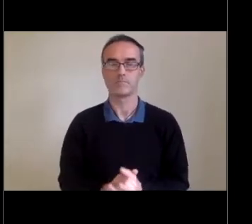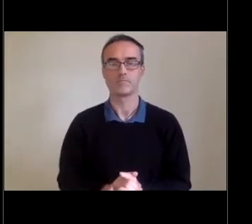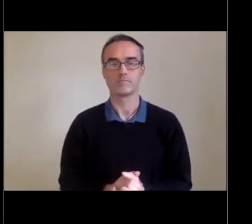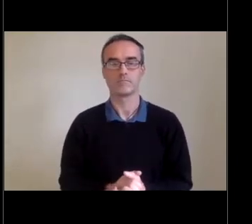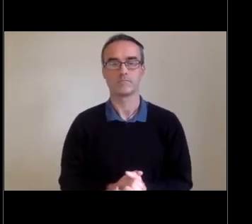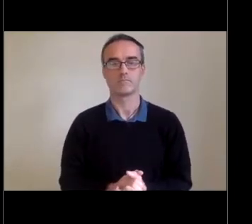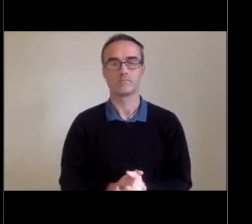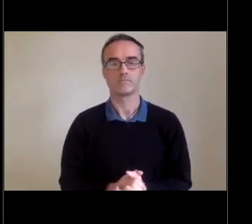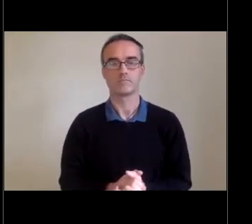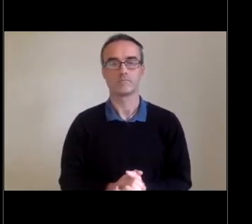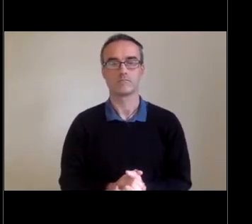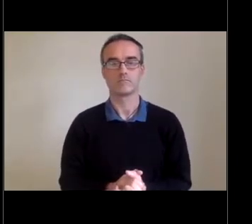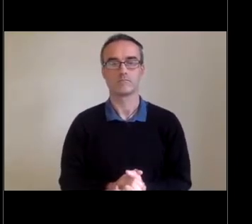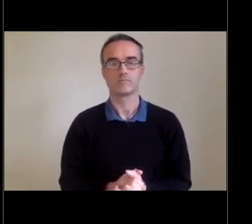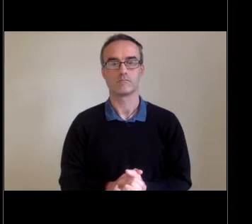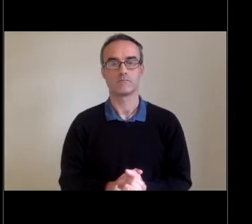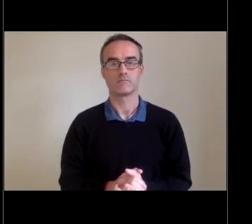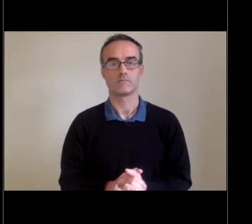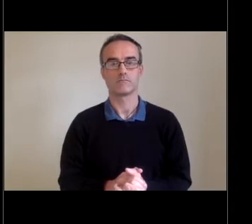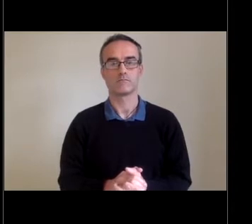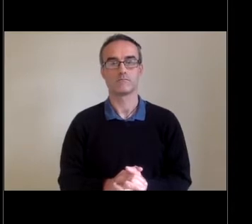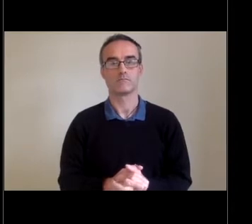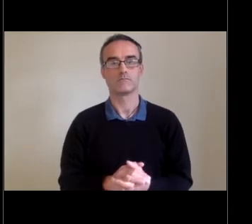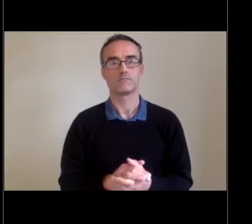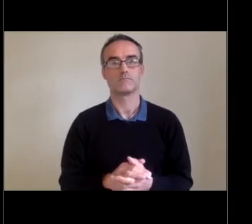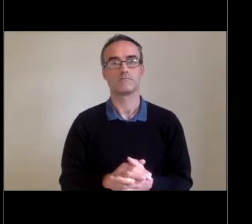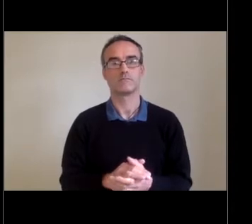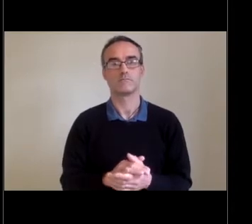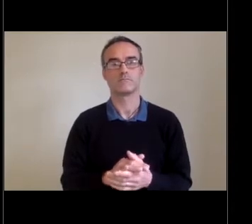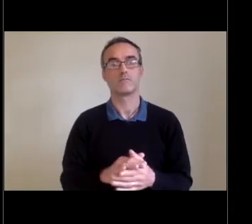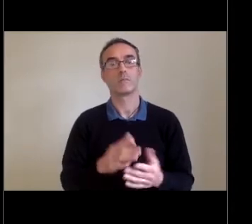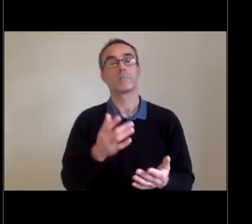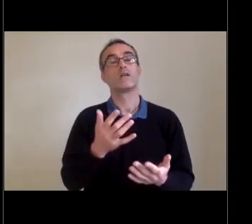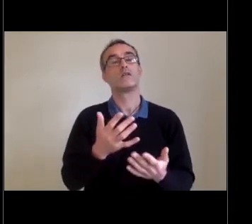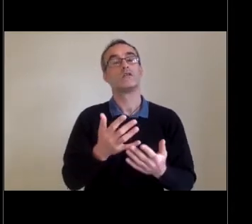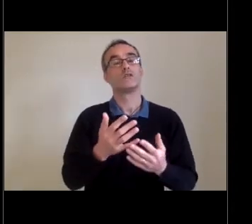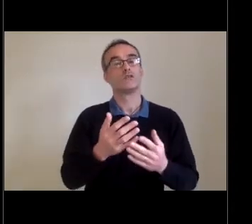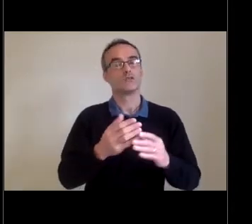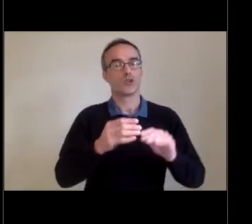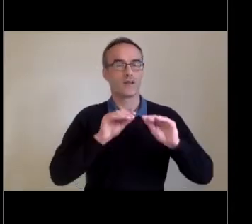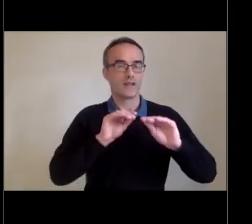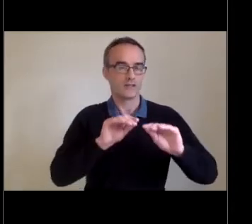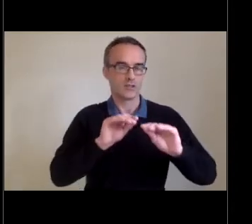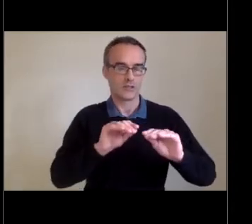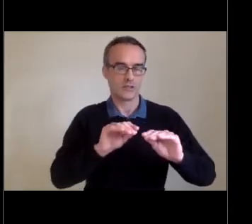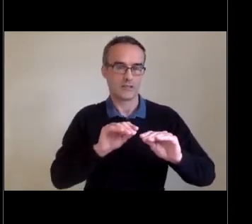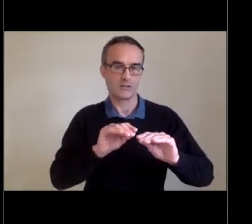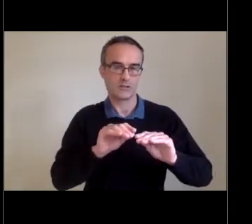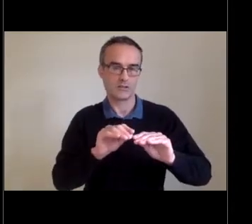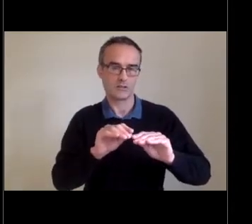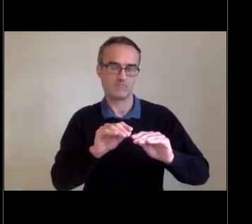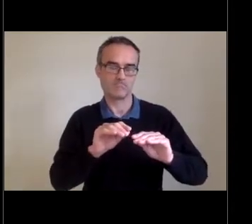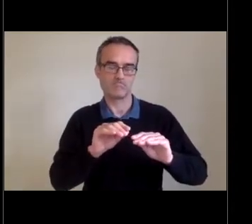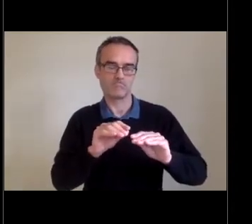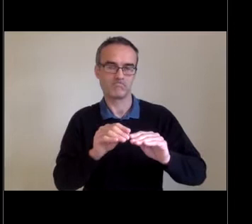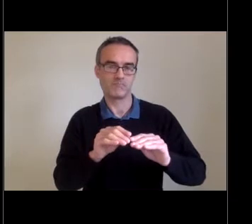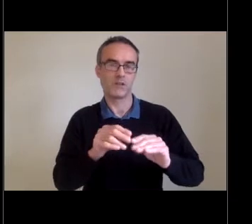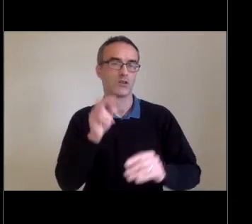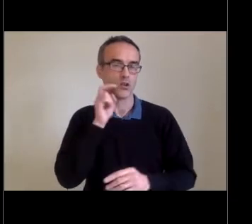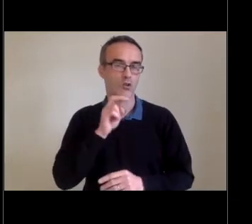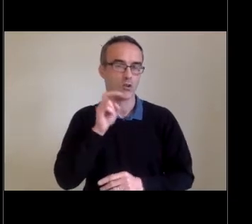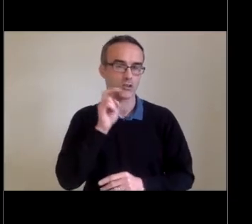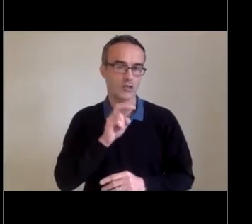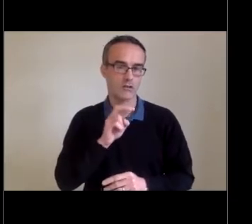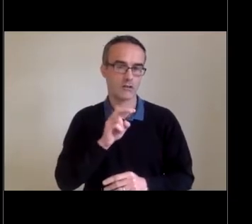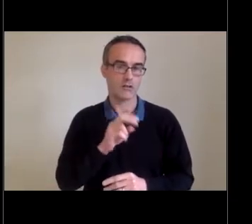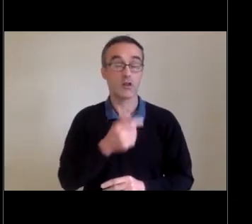God gave us gender parity that is almost 1-to-1. Now, in education in Nigeria, there is